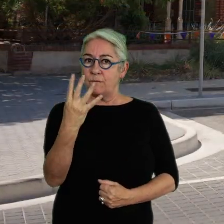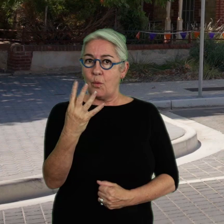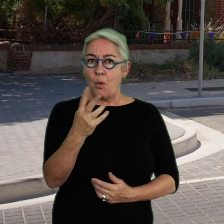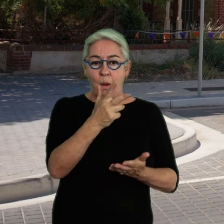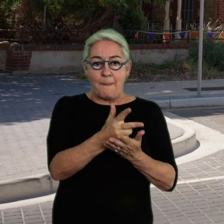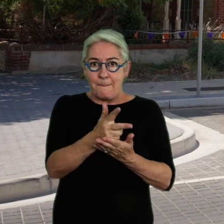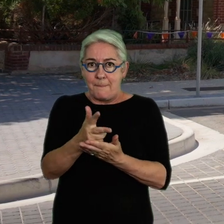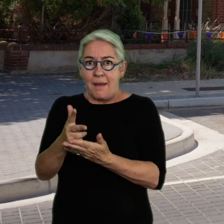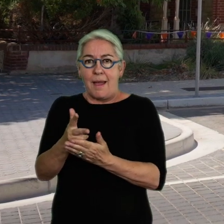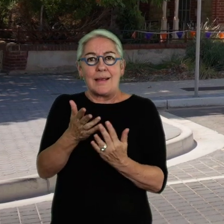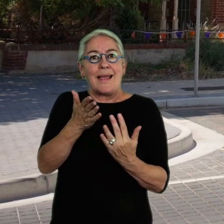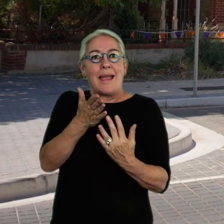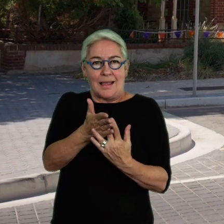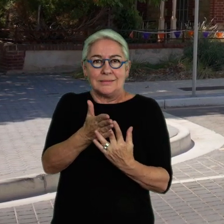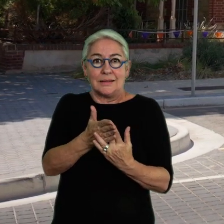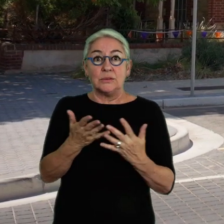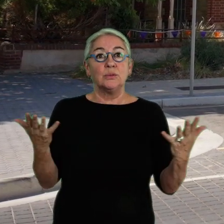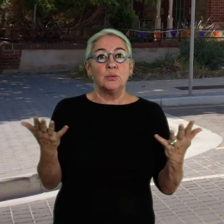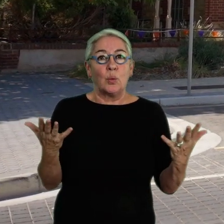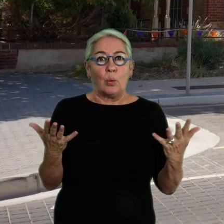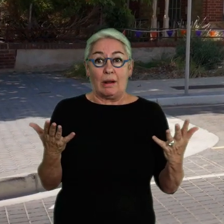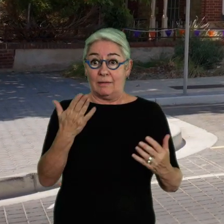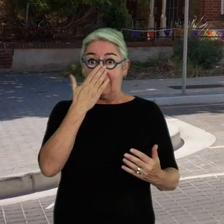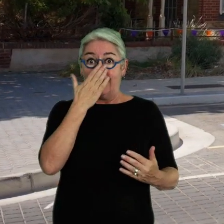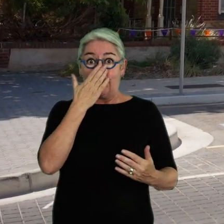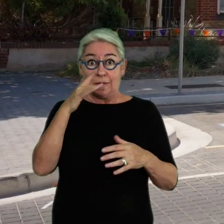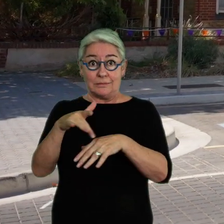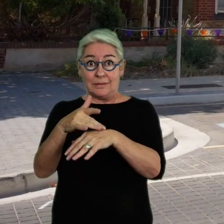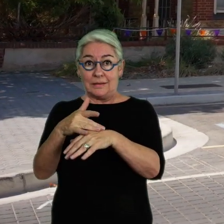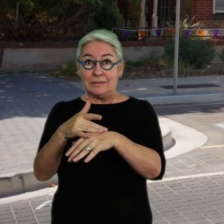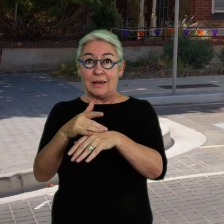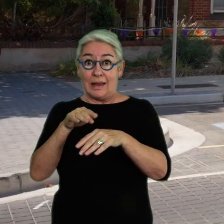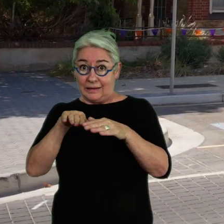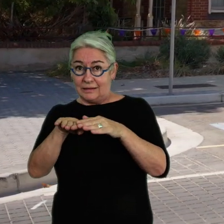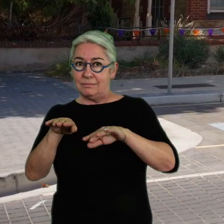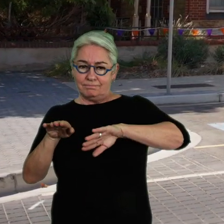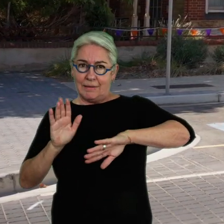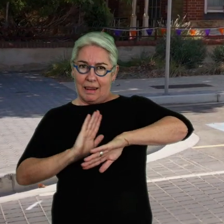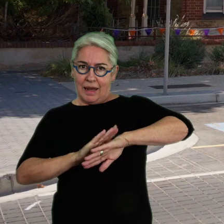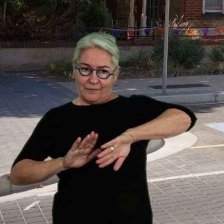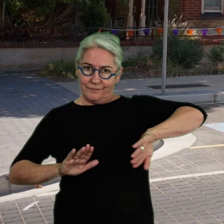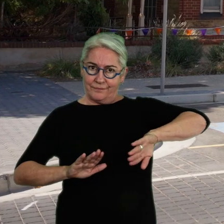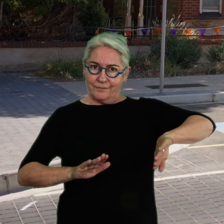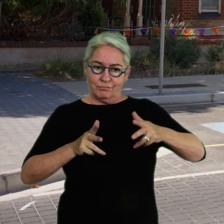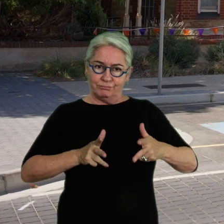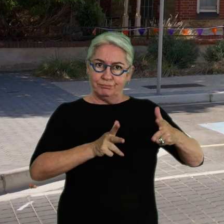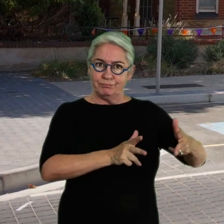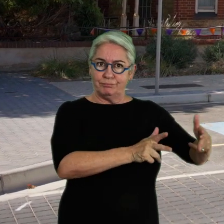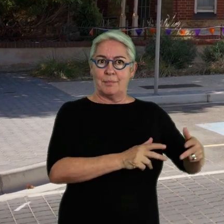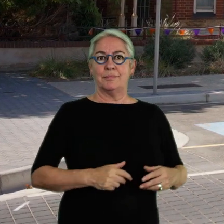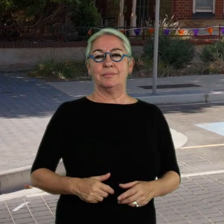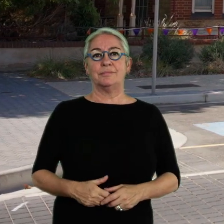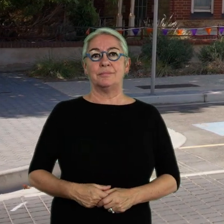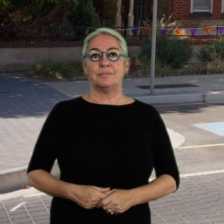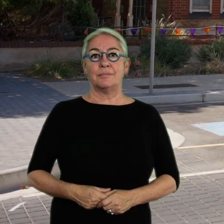There are 4 accessible bays on Holden Street, slightly north of the venue entrance. During games at Cooper's Stadium, the accessible spaces can